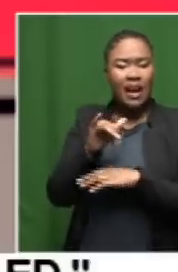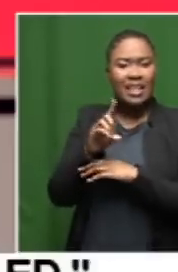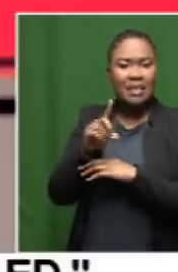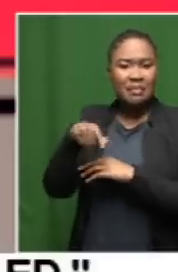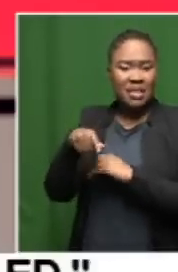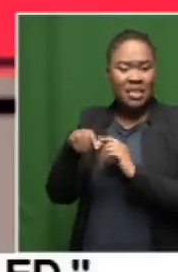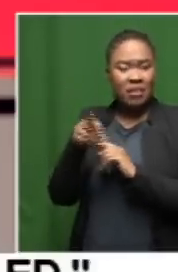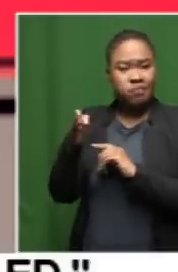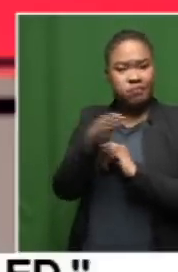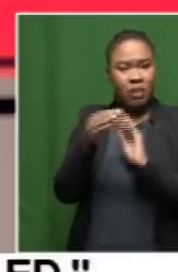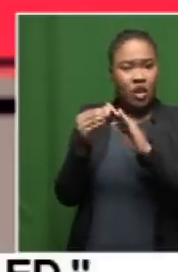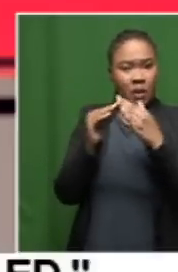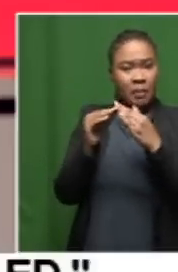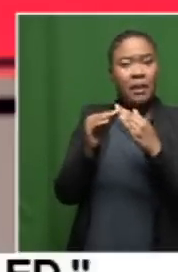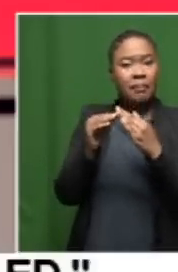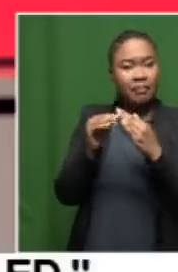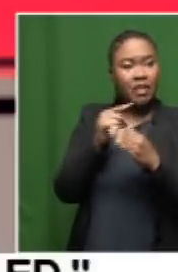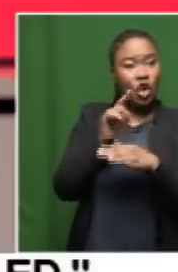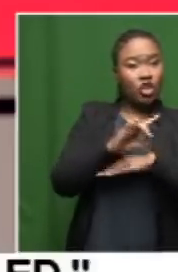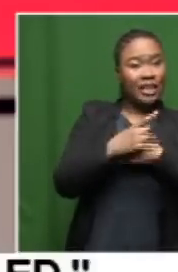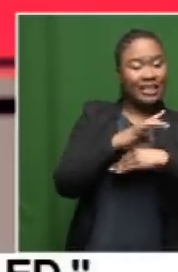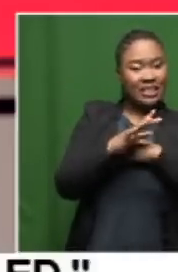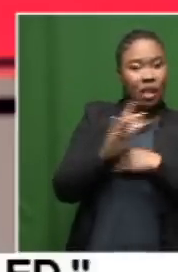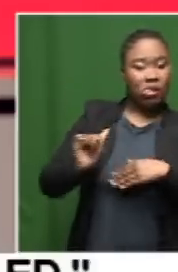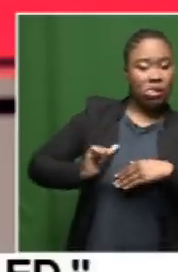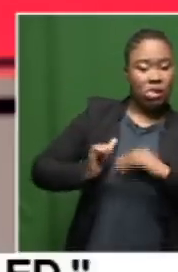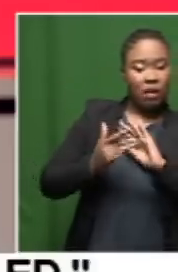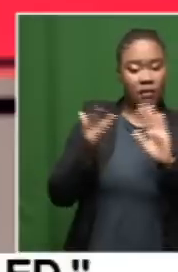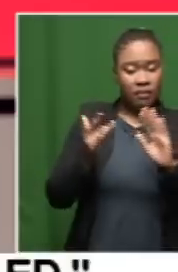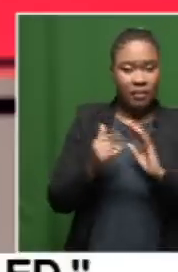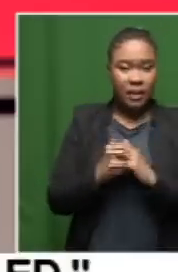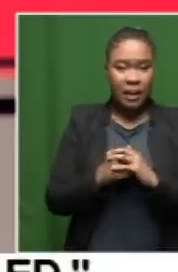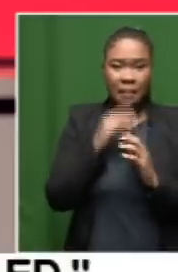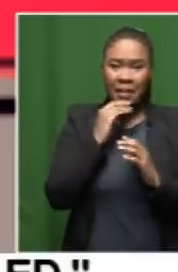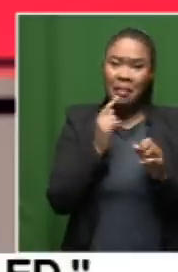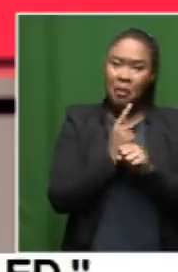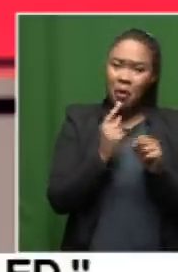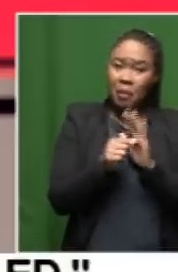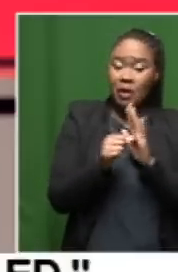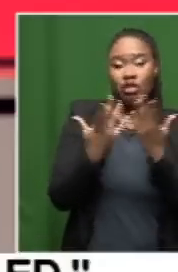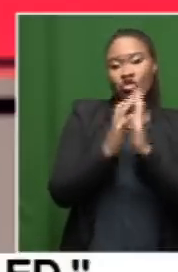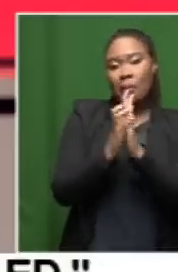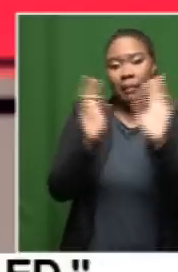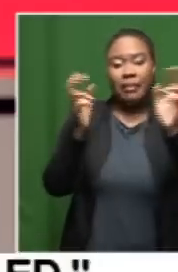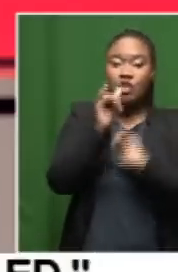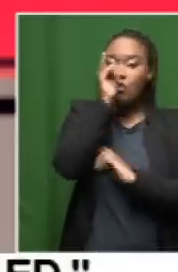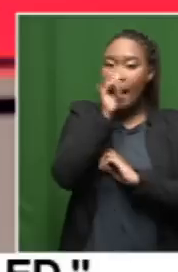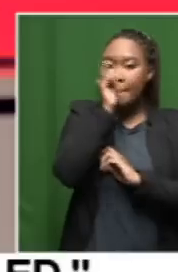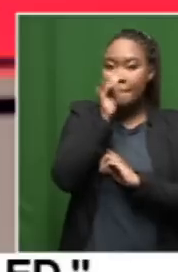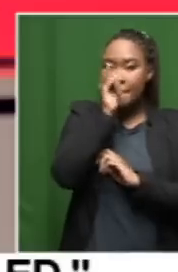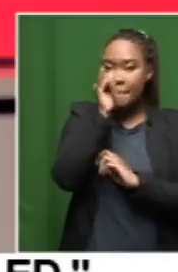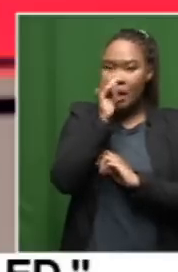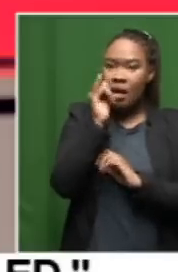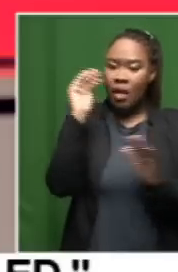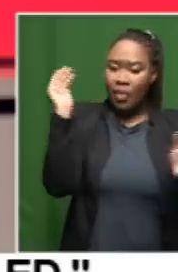communities being abused by consultants and so forth, but to reconnect with the people, for instance, to confront crime. We are launching